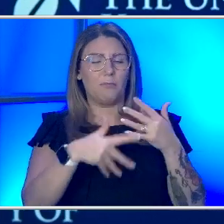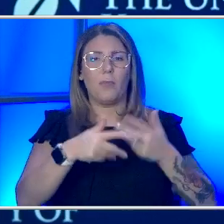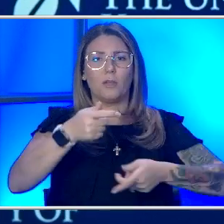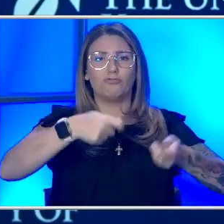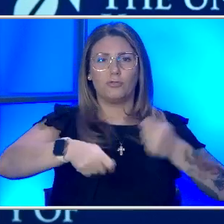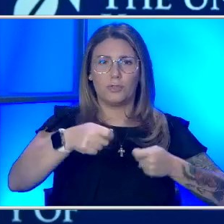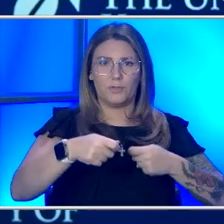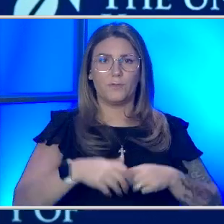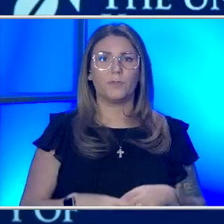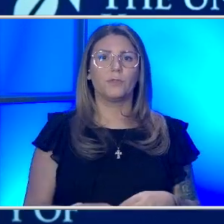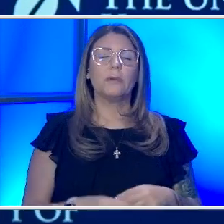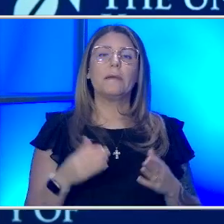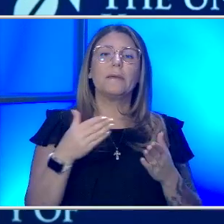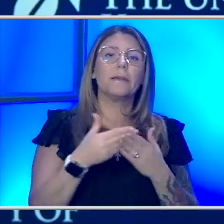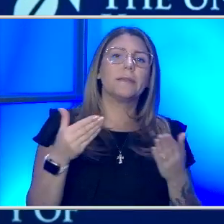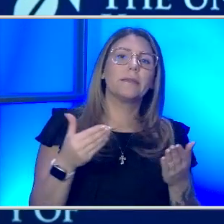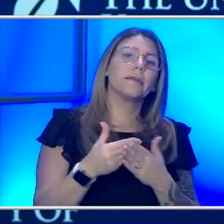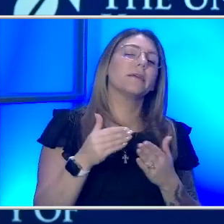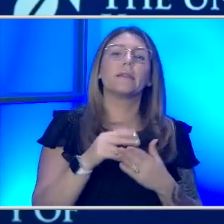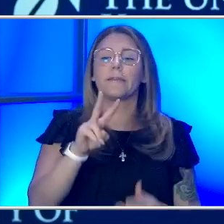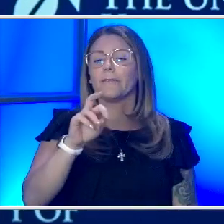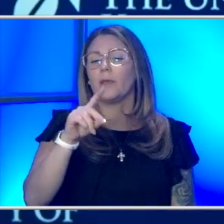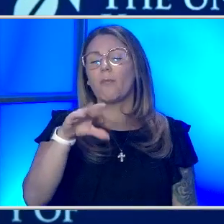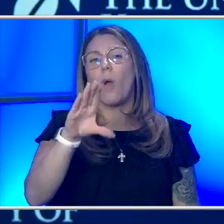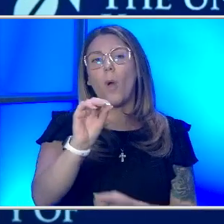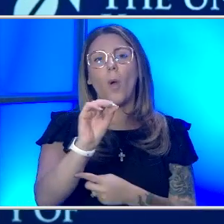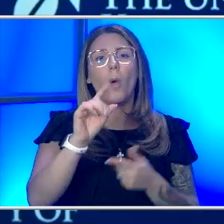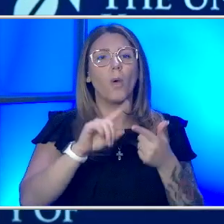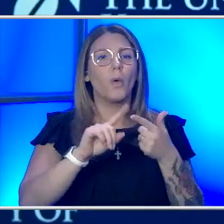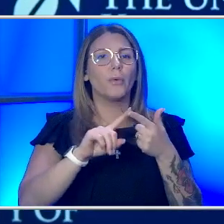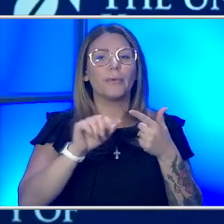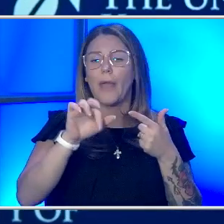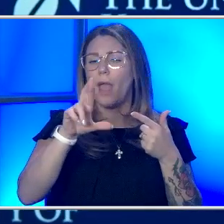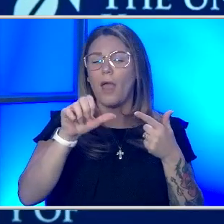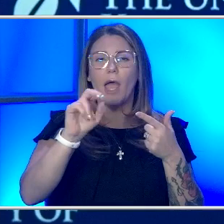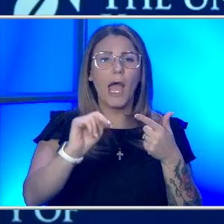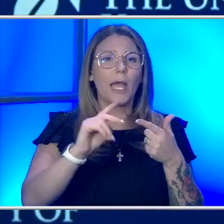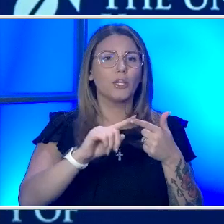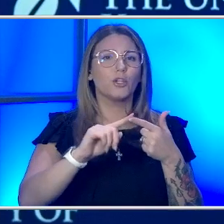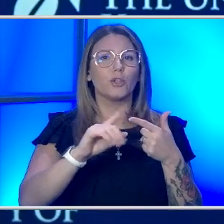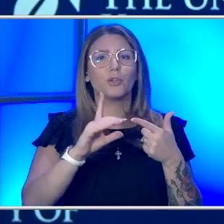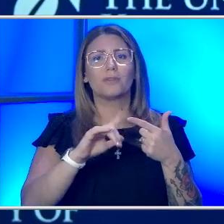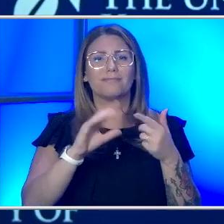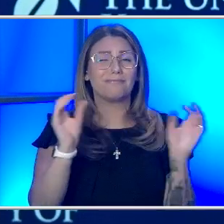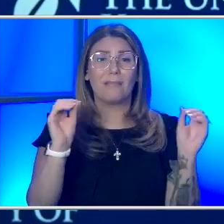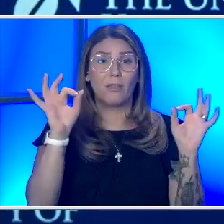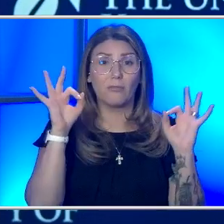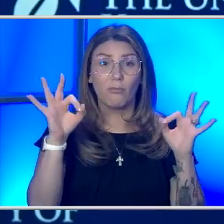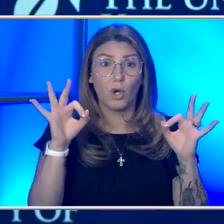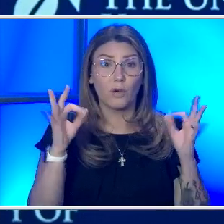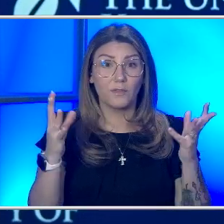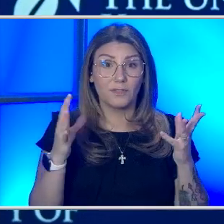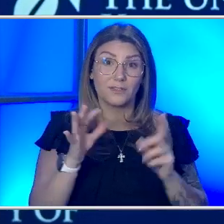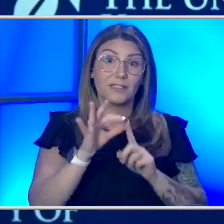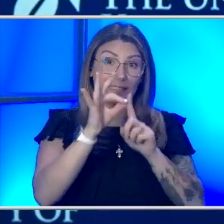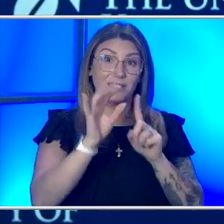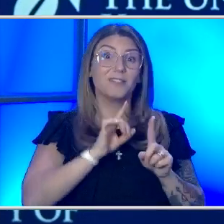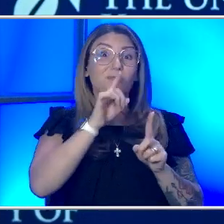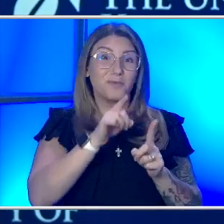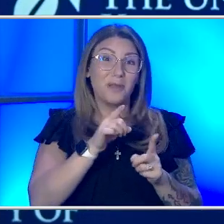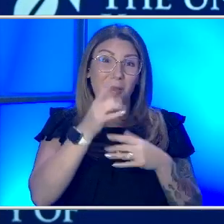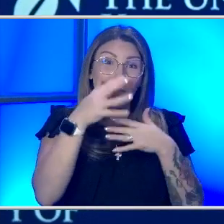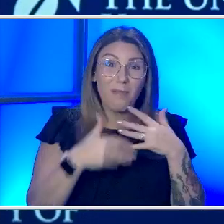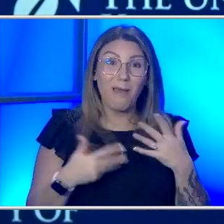like EPO and things like, iron and things, but nothing's perfect except your own blood, really. And you really,